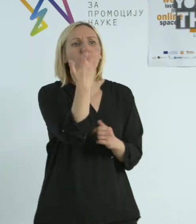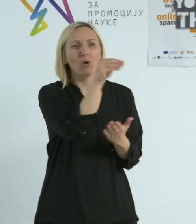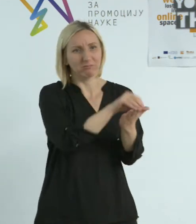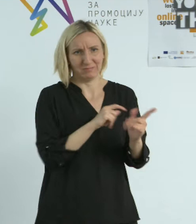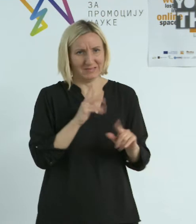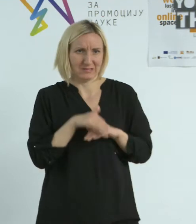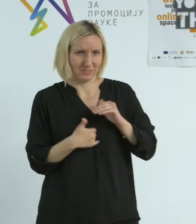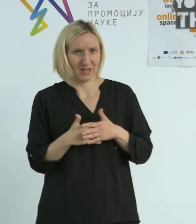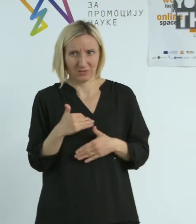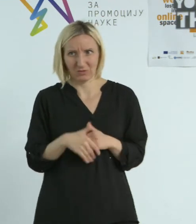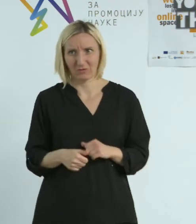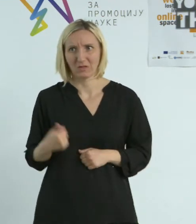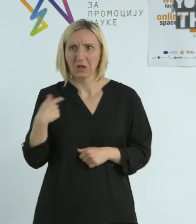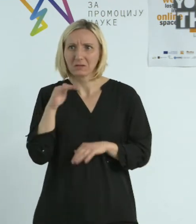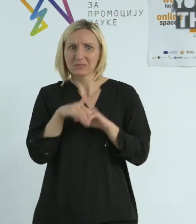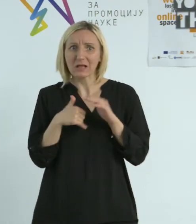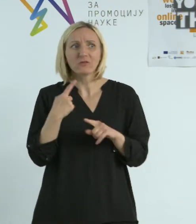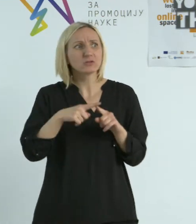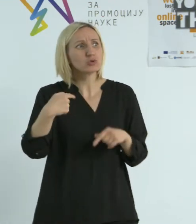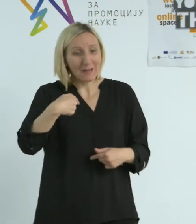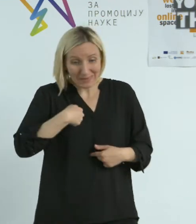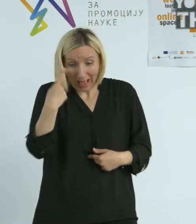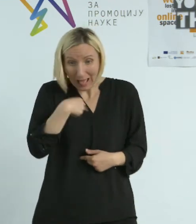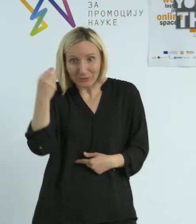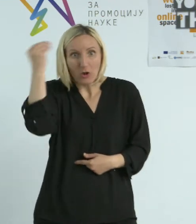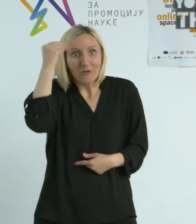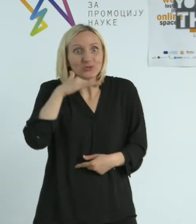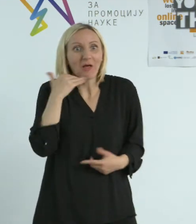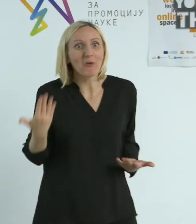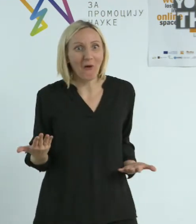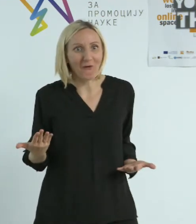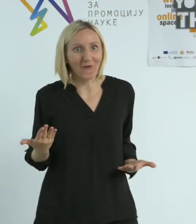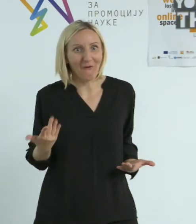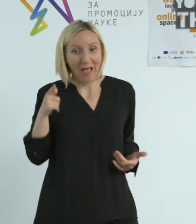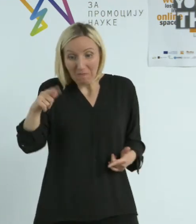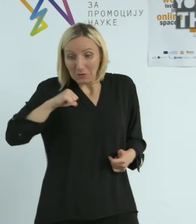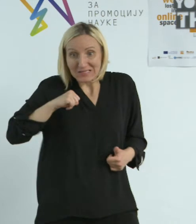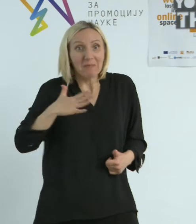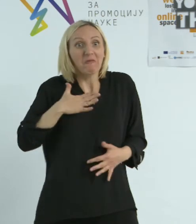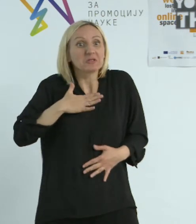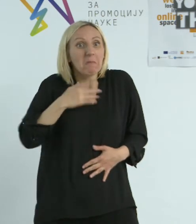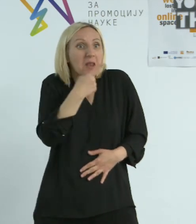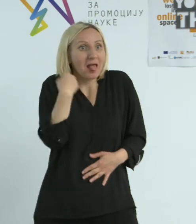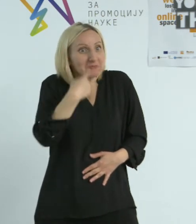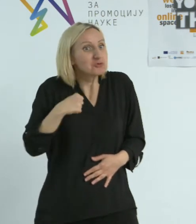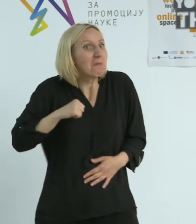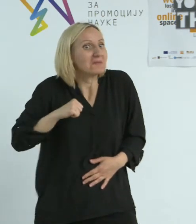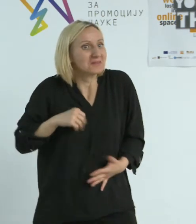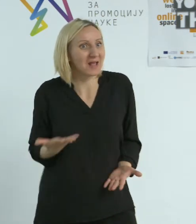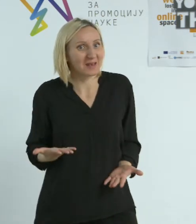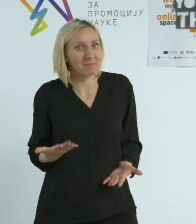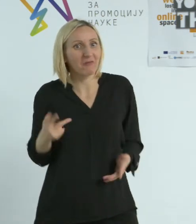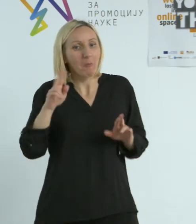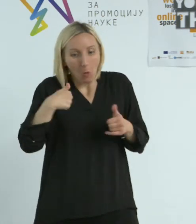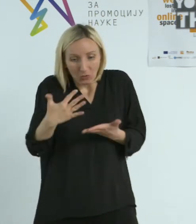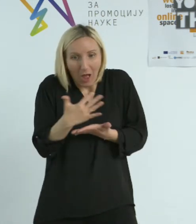feel content because I've learned a lot. It was an interesting process for me, and it was something that I feel useful, and